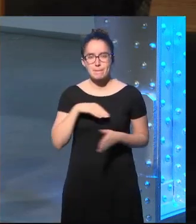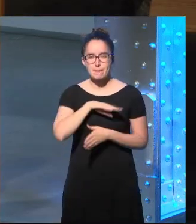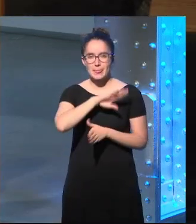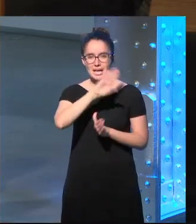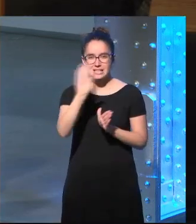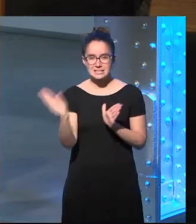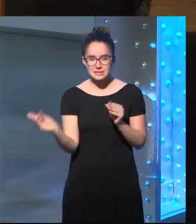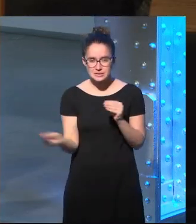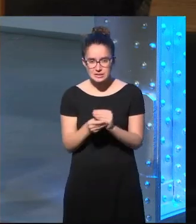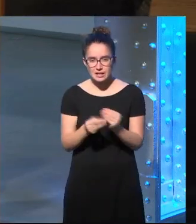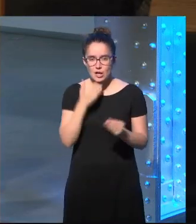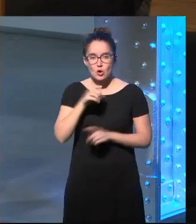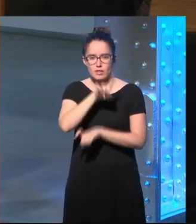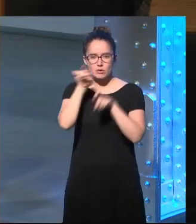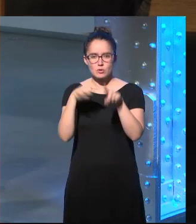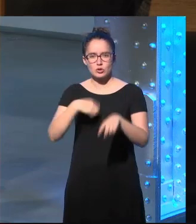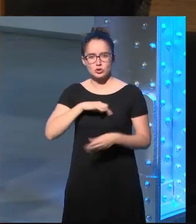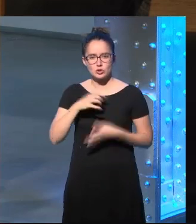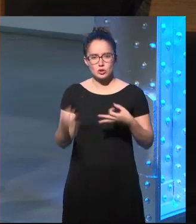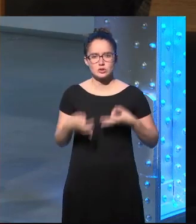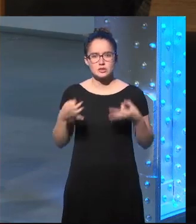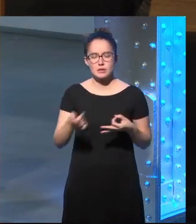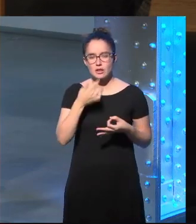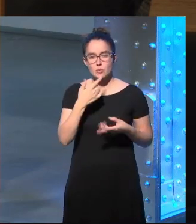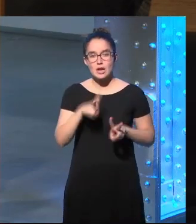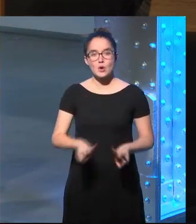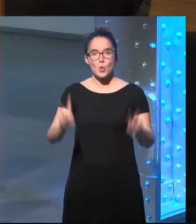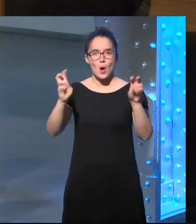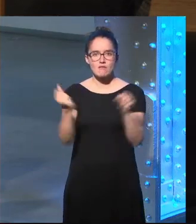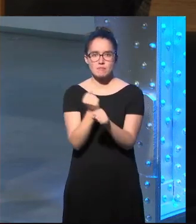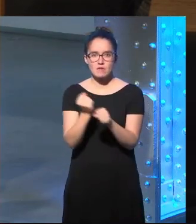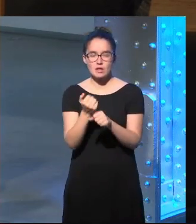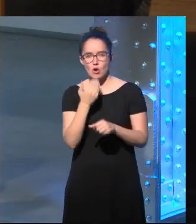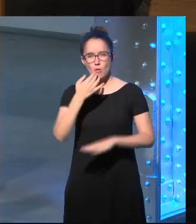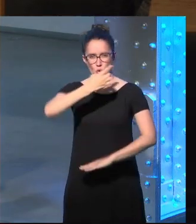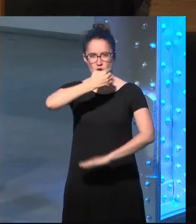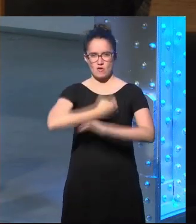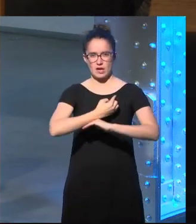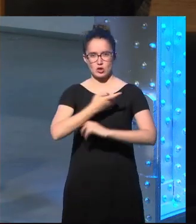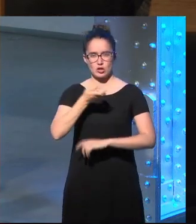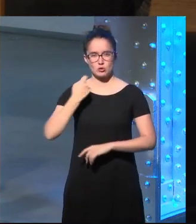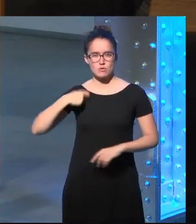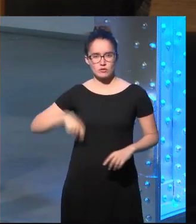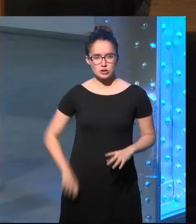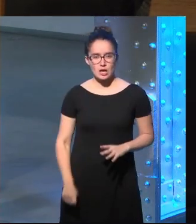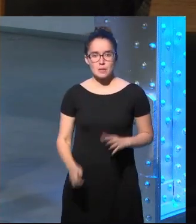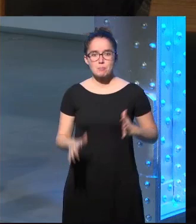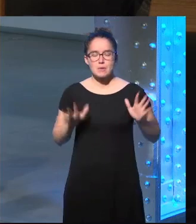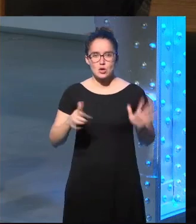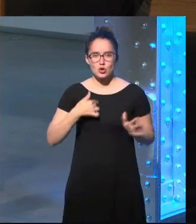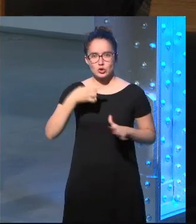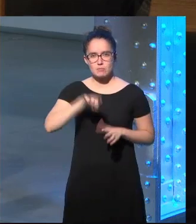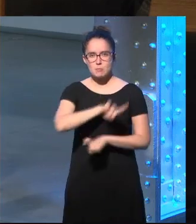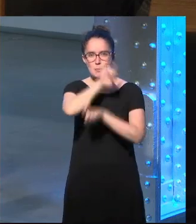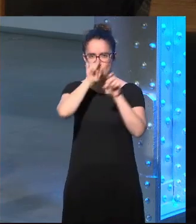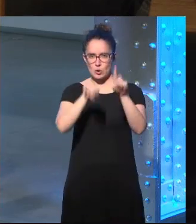expert in personal branding. And I wanted to ask a question and add something, because we talk about new employability as a